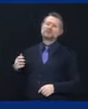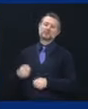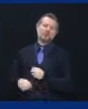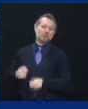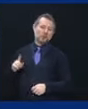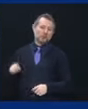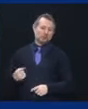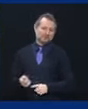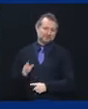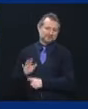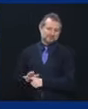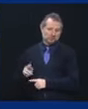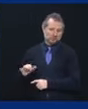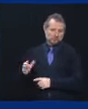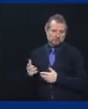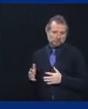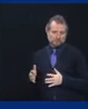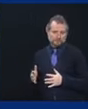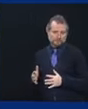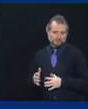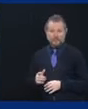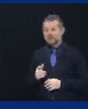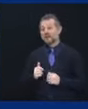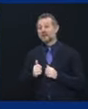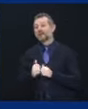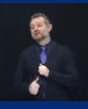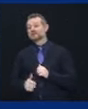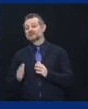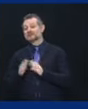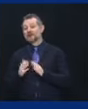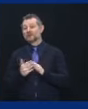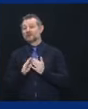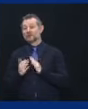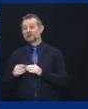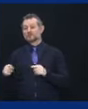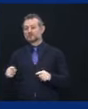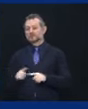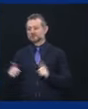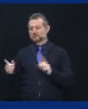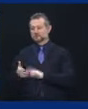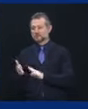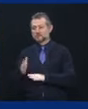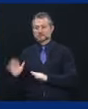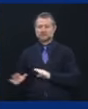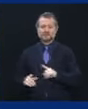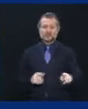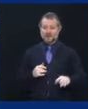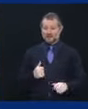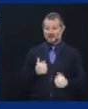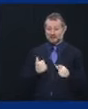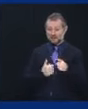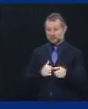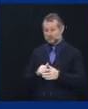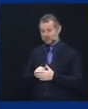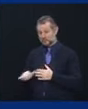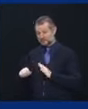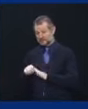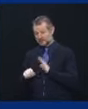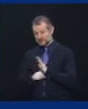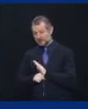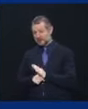that municipality by municipality are treating it differently than the state sites. But if you're a New York State resident, you can go to any of the state sites.